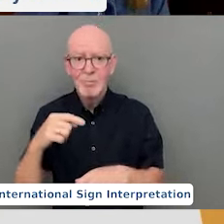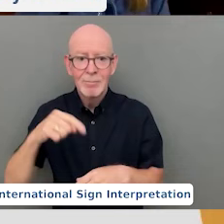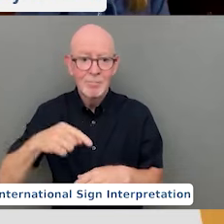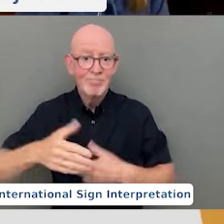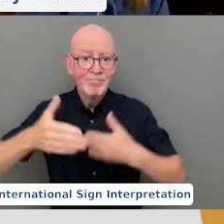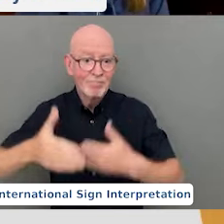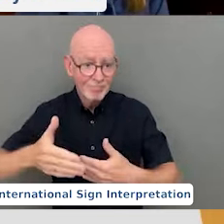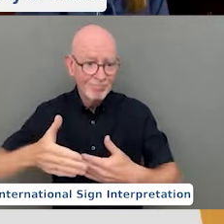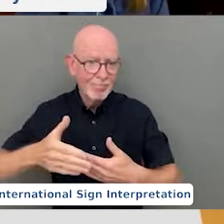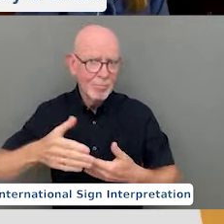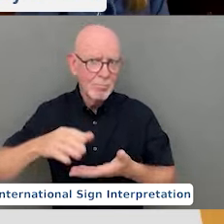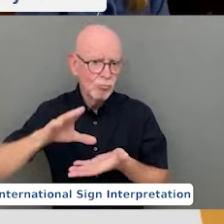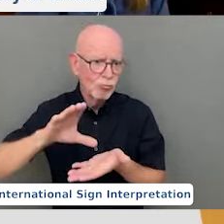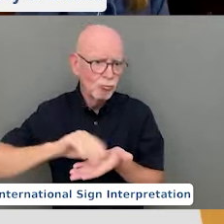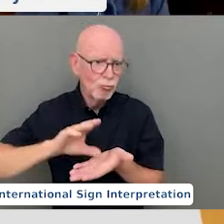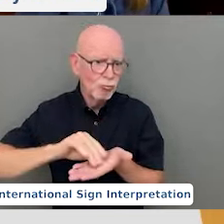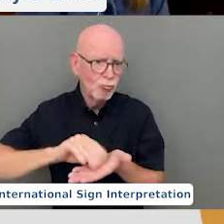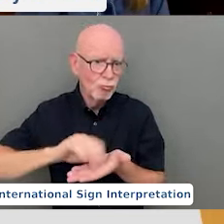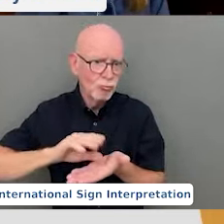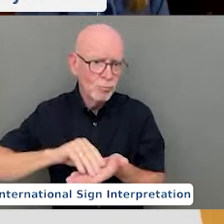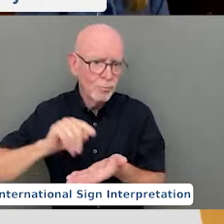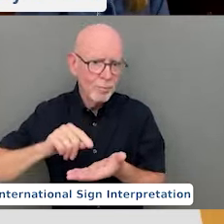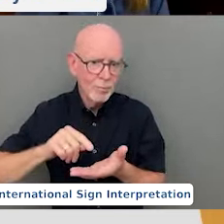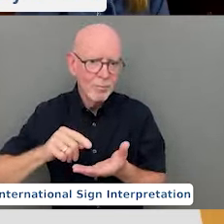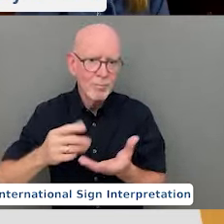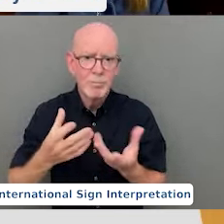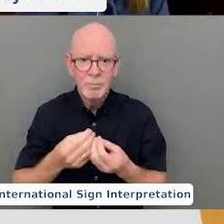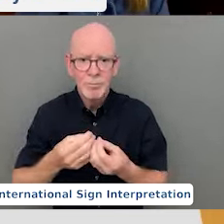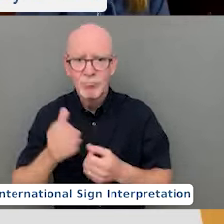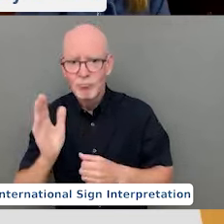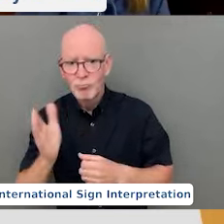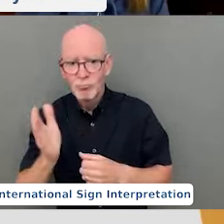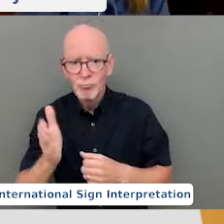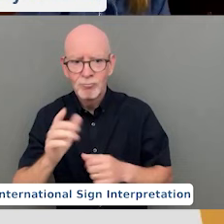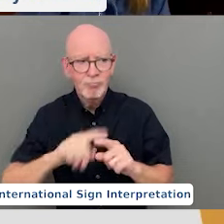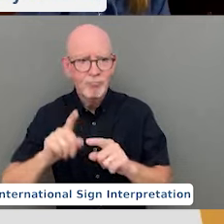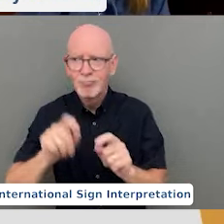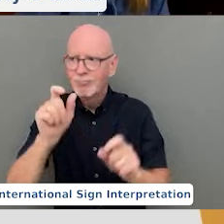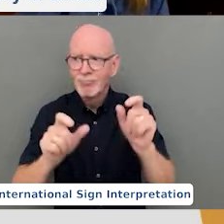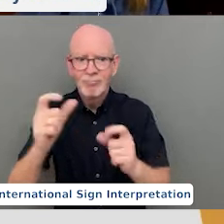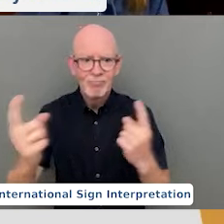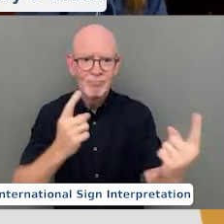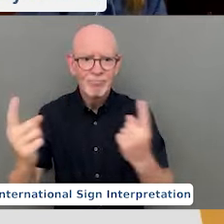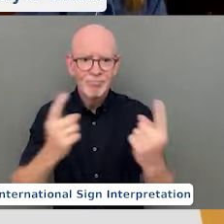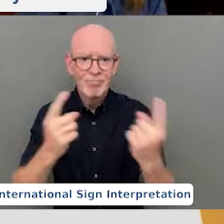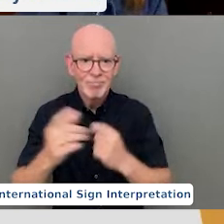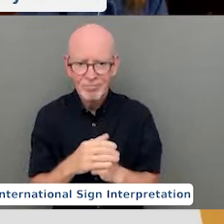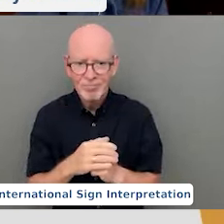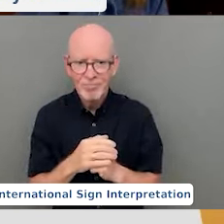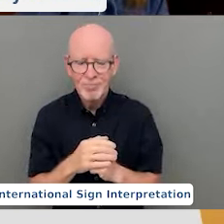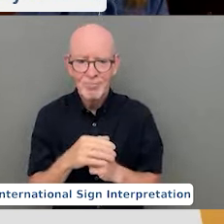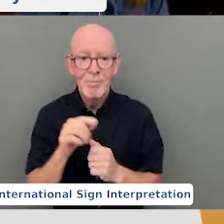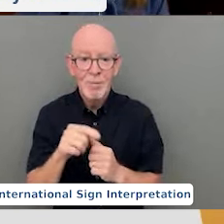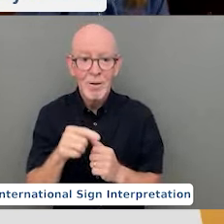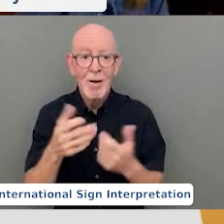from all our guest speakers, the materials will be available, including the recording, on the socialprotection.org